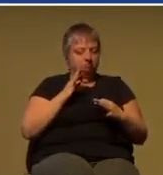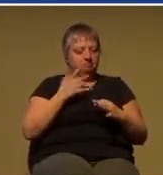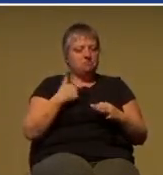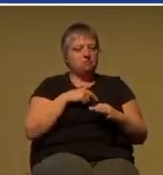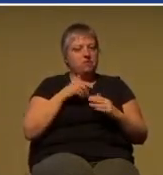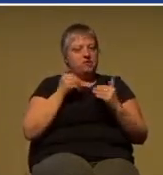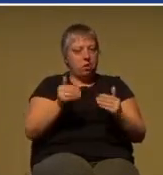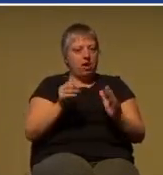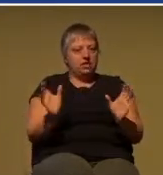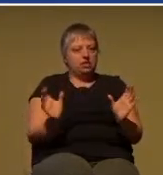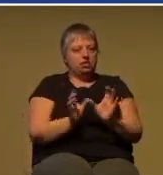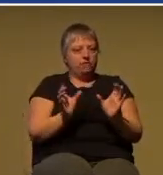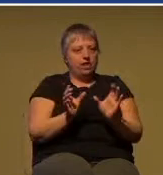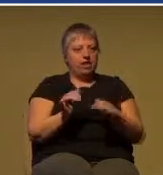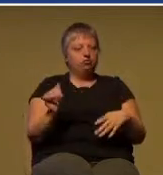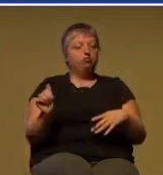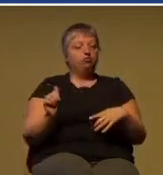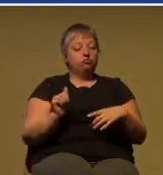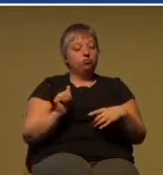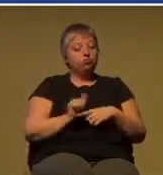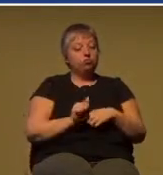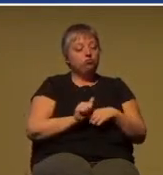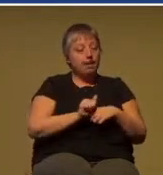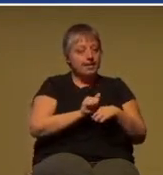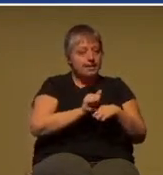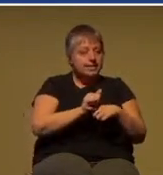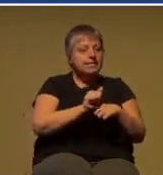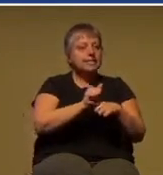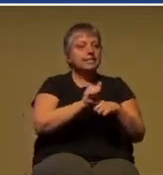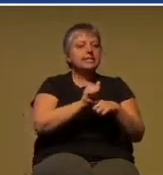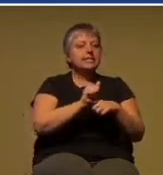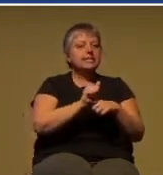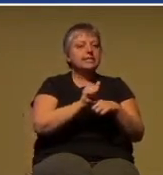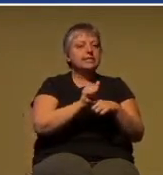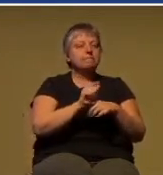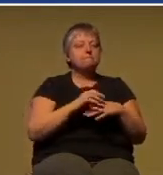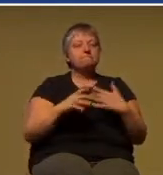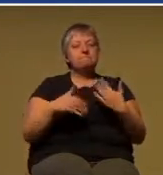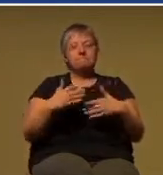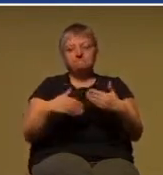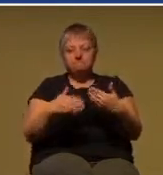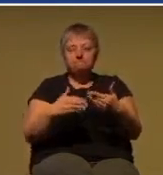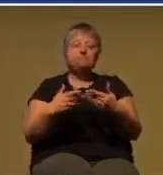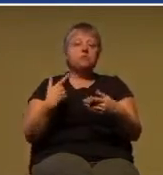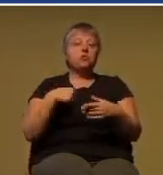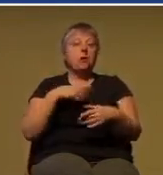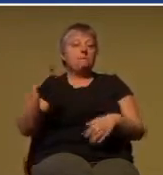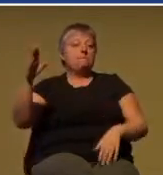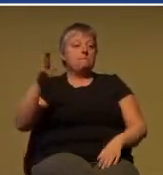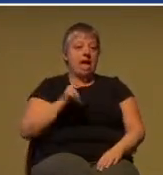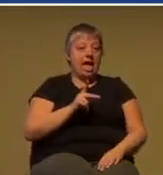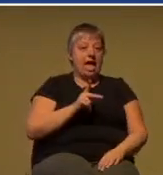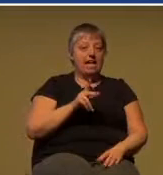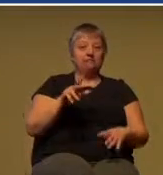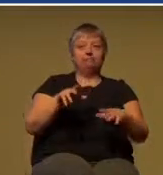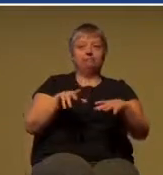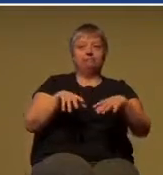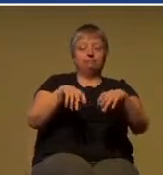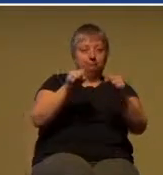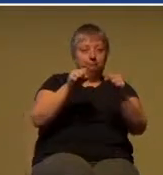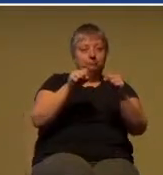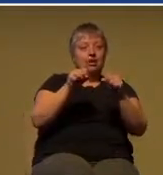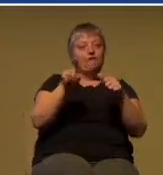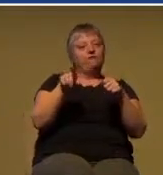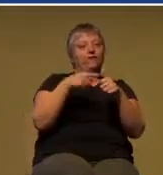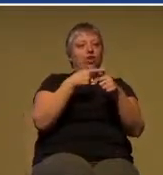for training, and all of that culminated with us coming back and having our first Laugh Your Way video seminar here